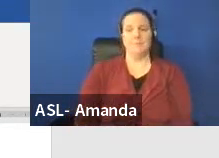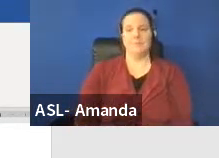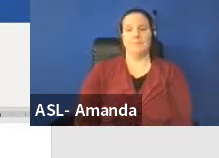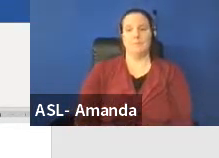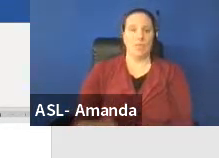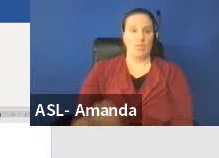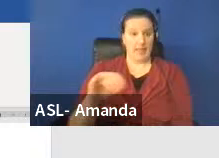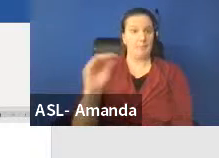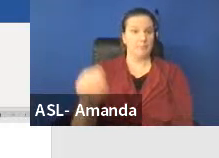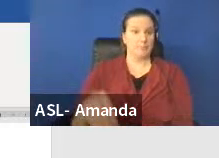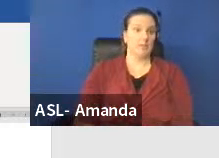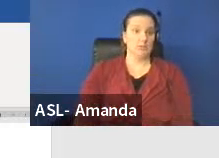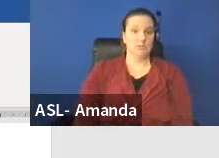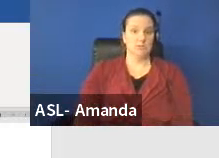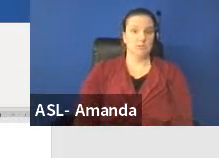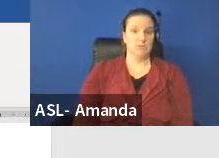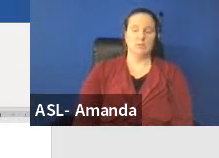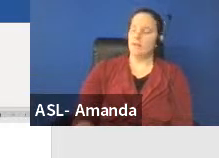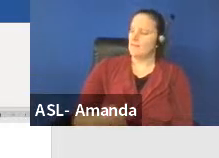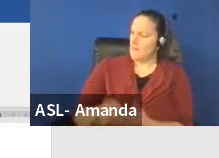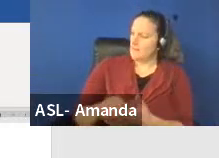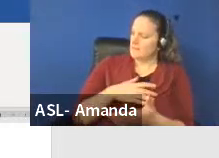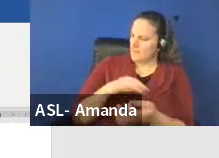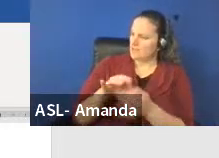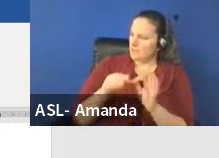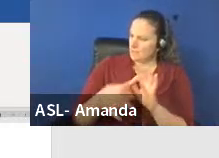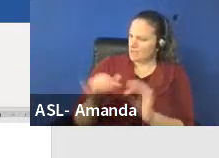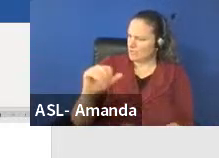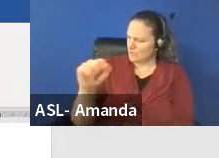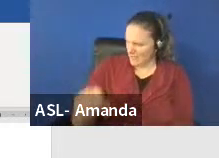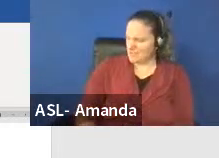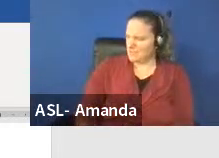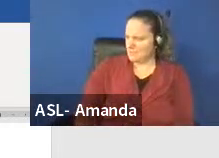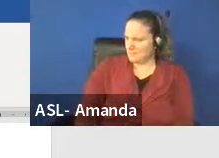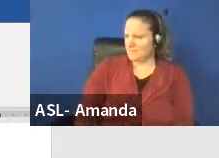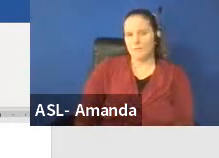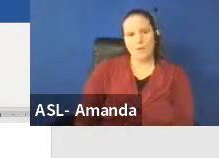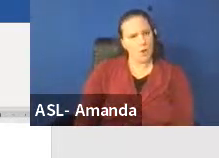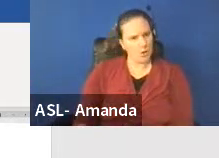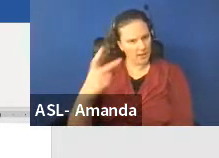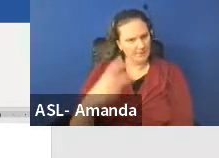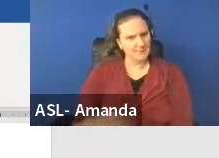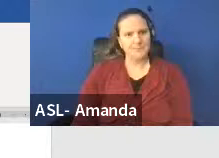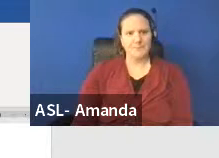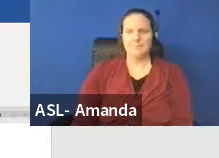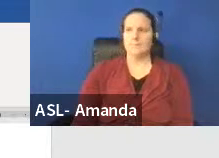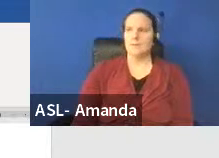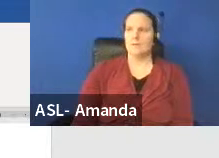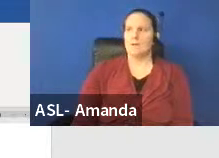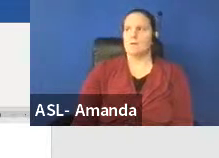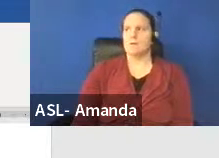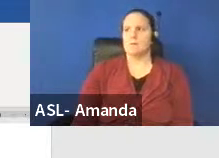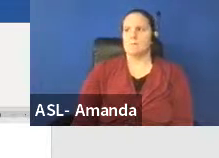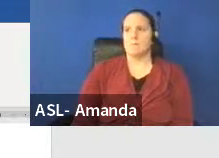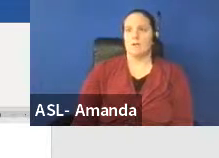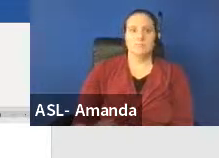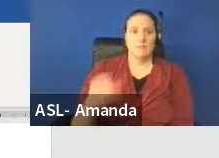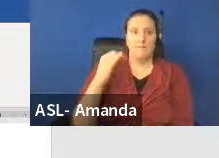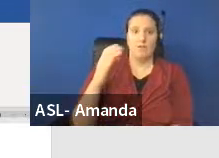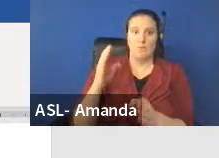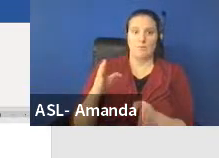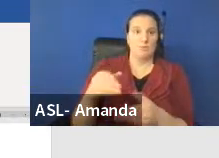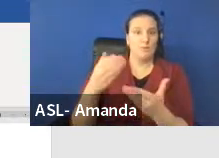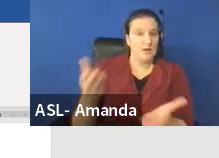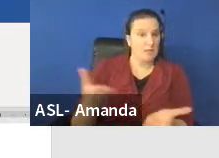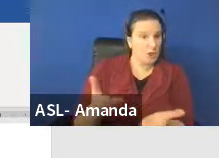those percentages. That's my interpretation too. Okay. But if the person who provided that